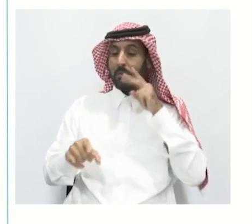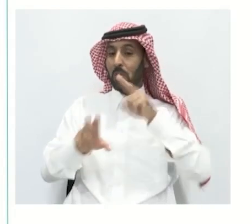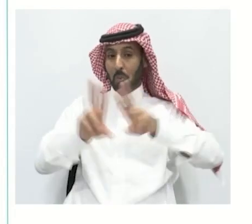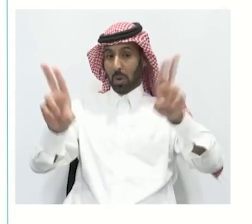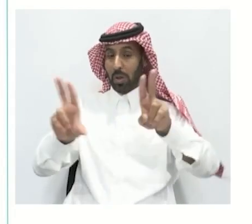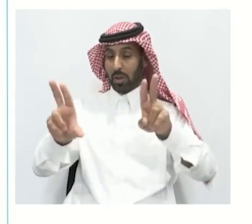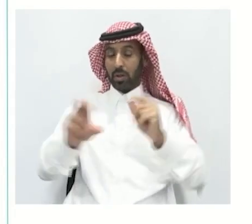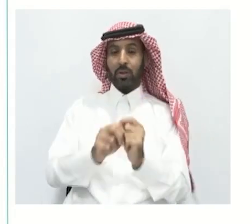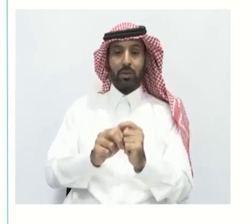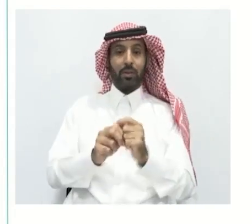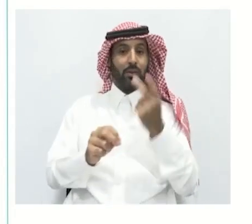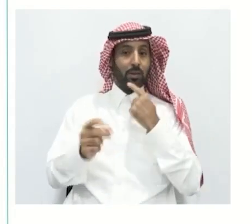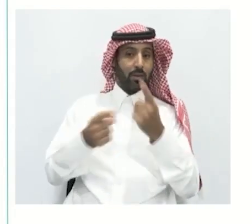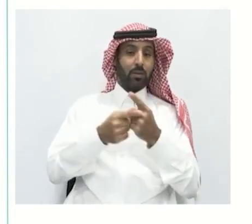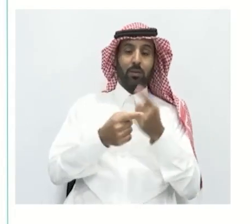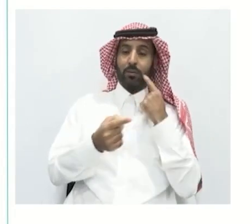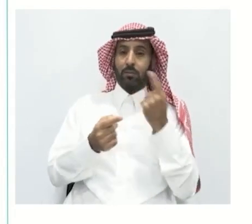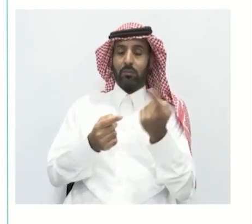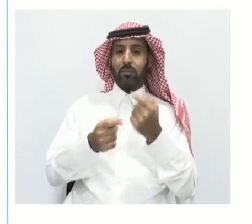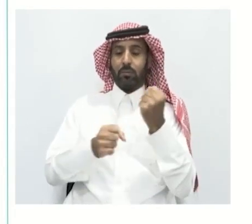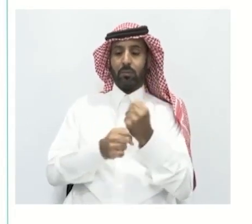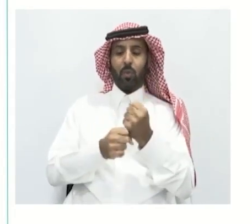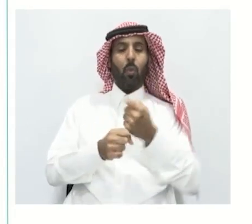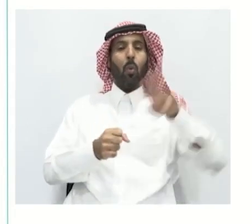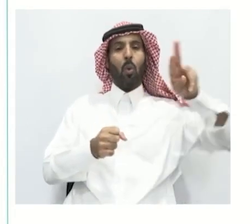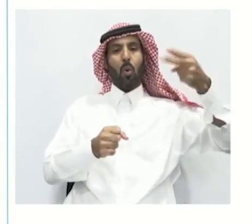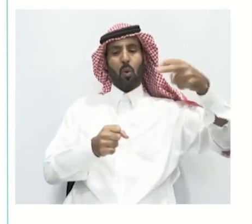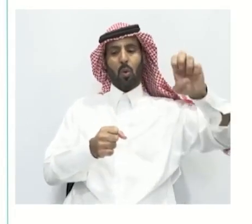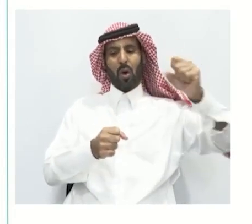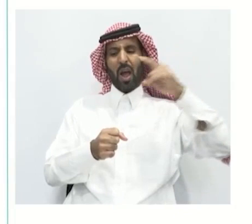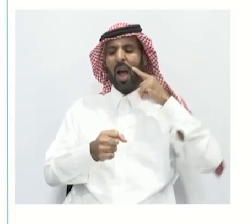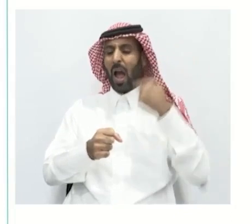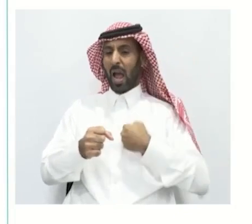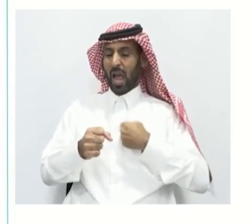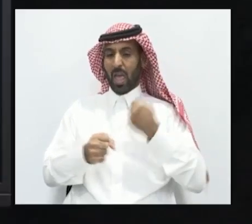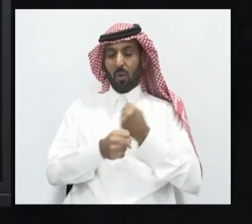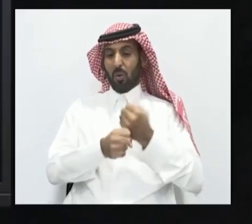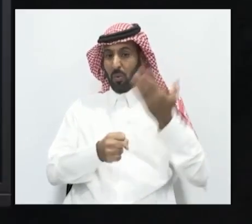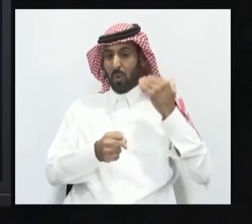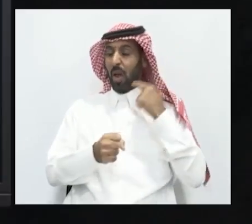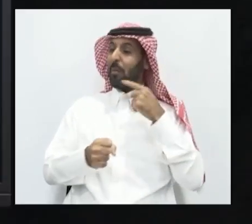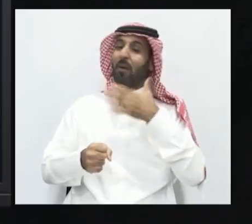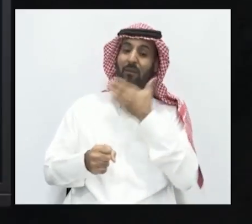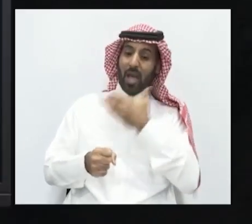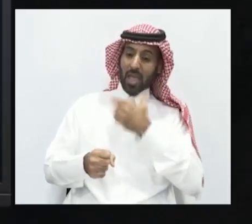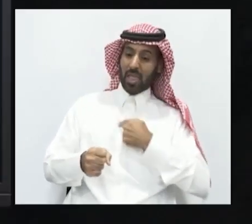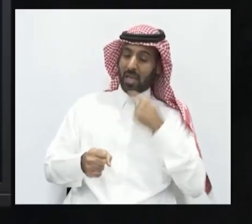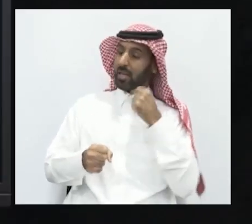course, we always use the word while. While I was doing this, my father was doing